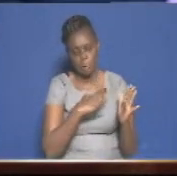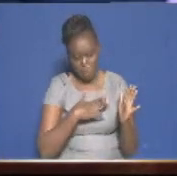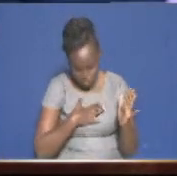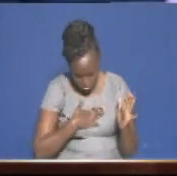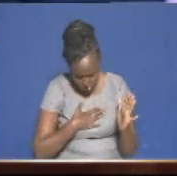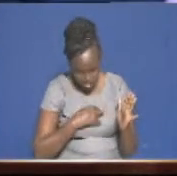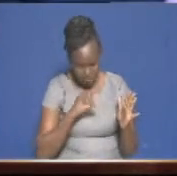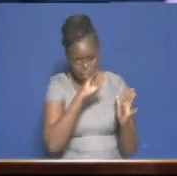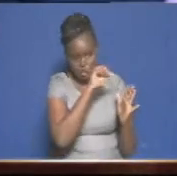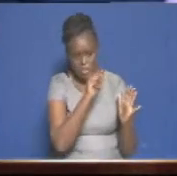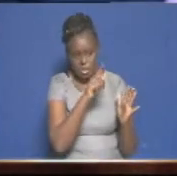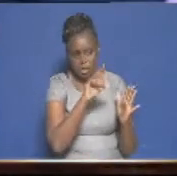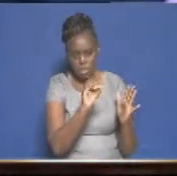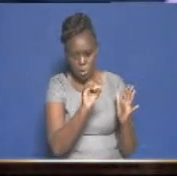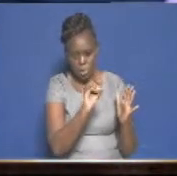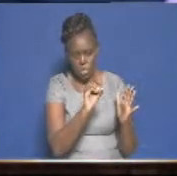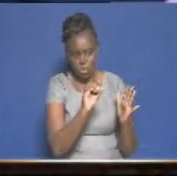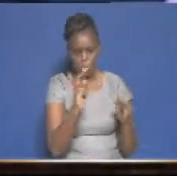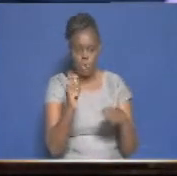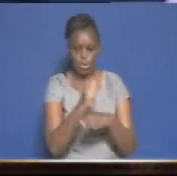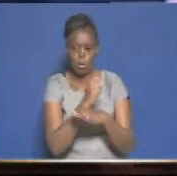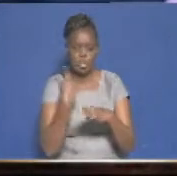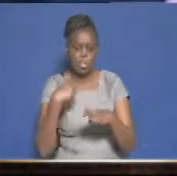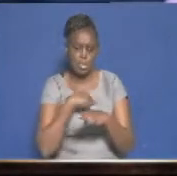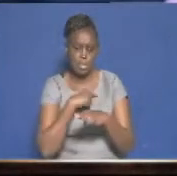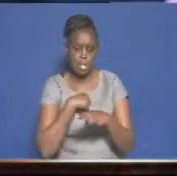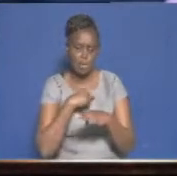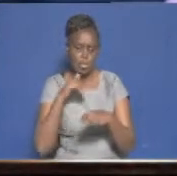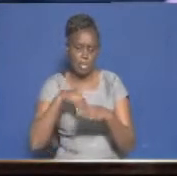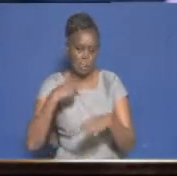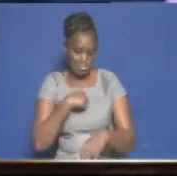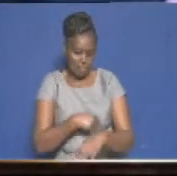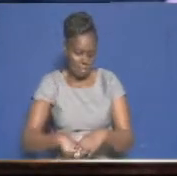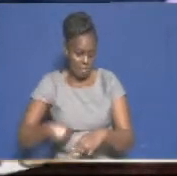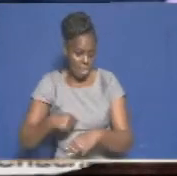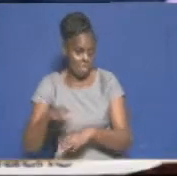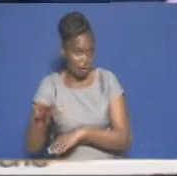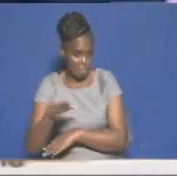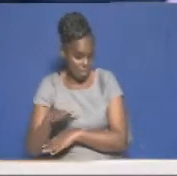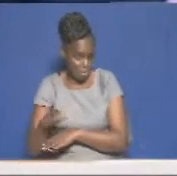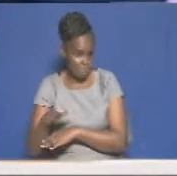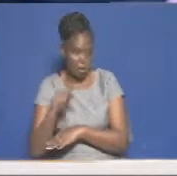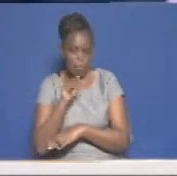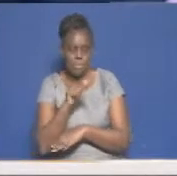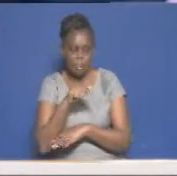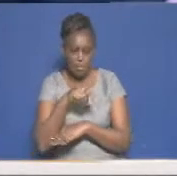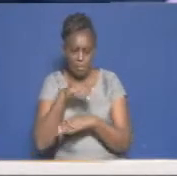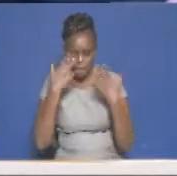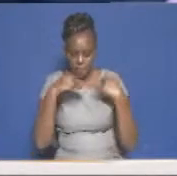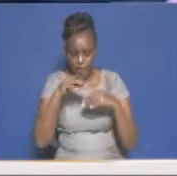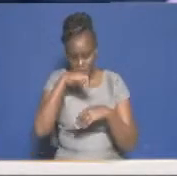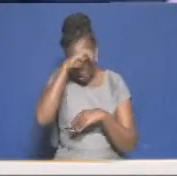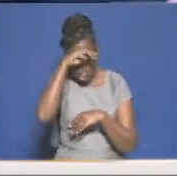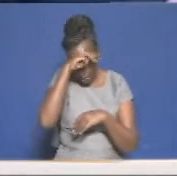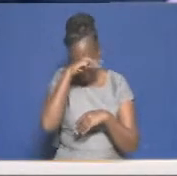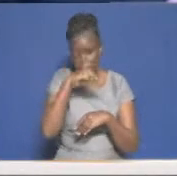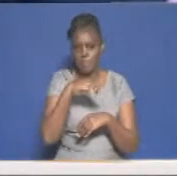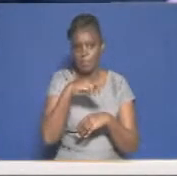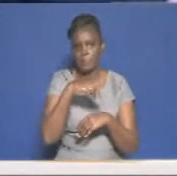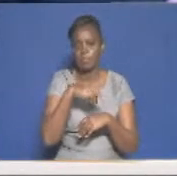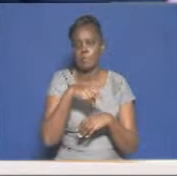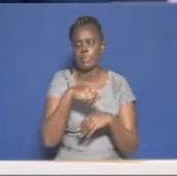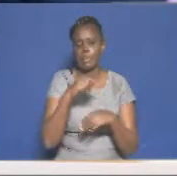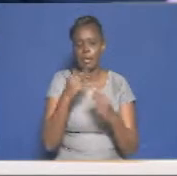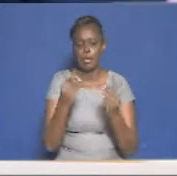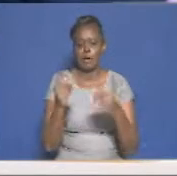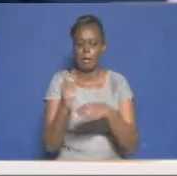ago, he trained us in Mombasa, Malindi, where he told me that he had just cleared his master's in diplomacy. And he gave us a very good